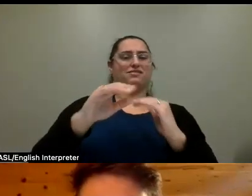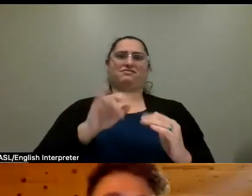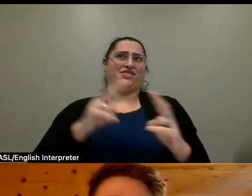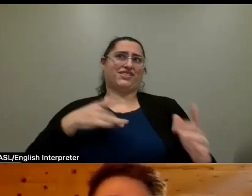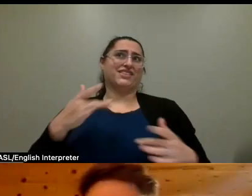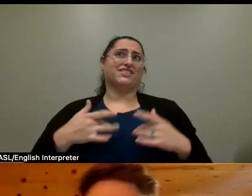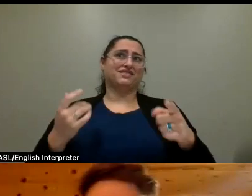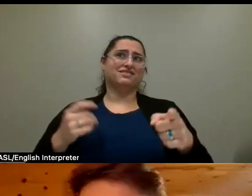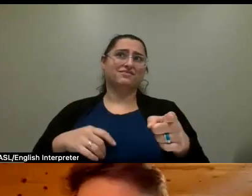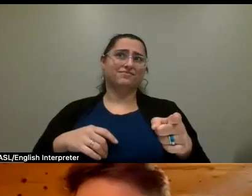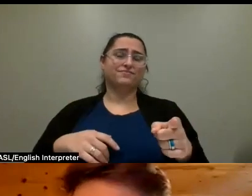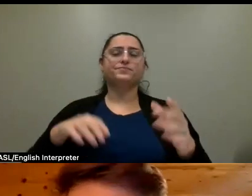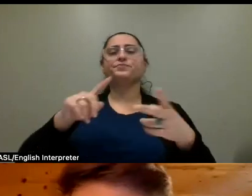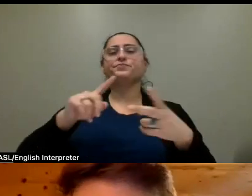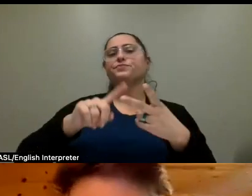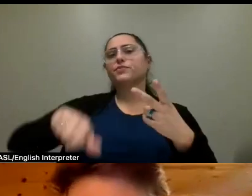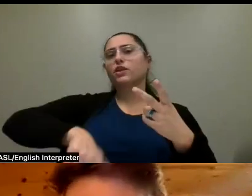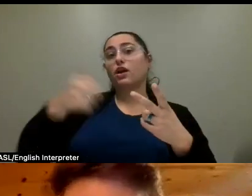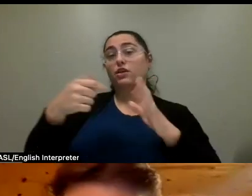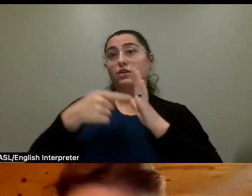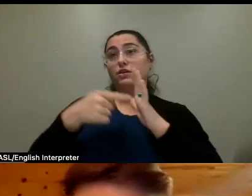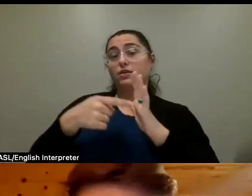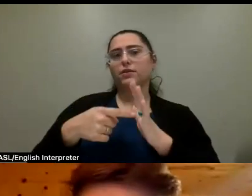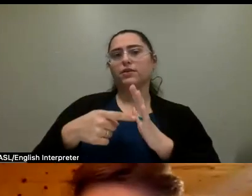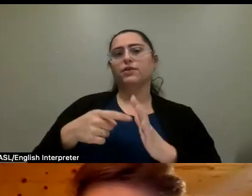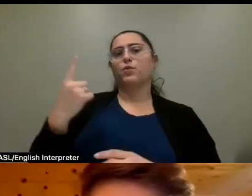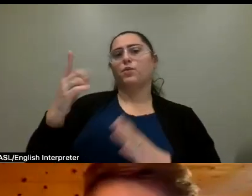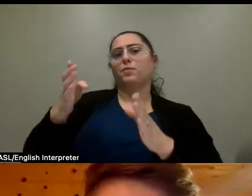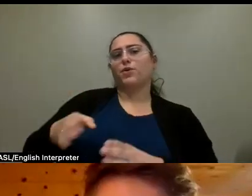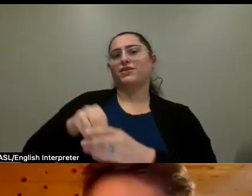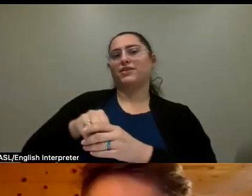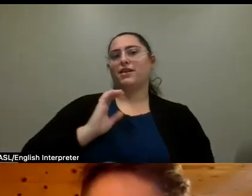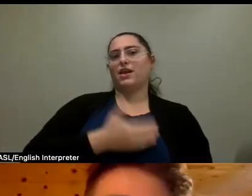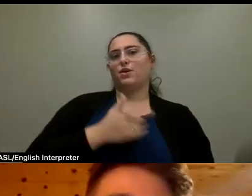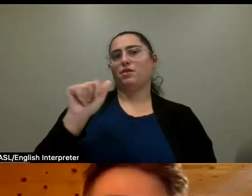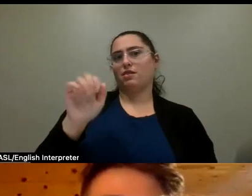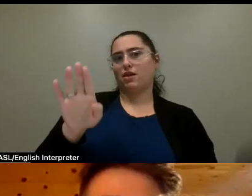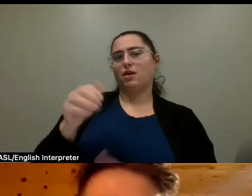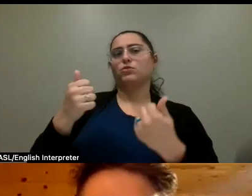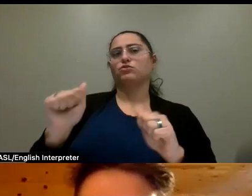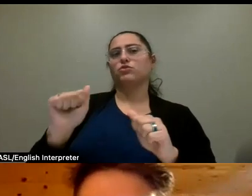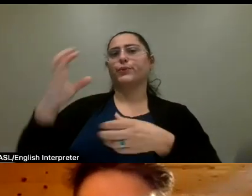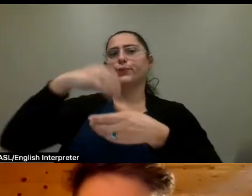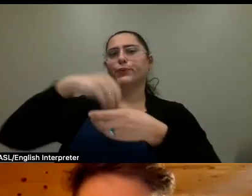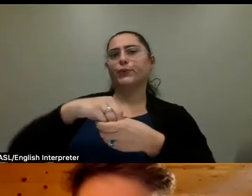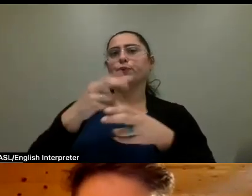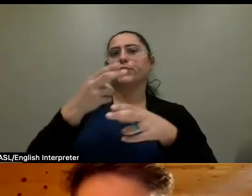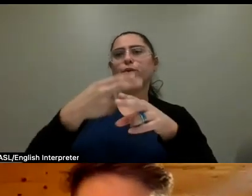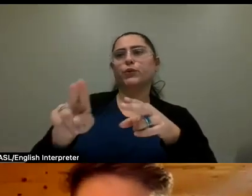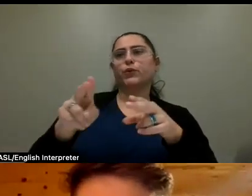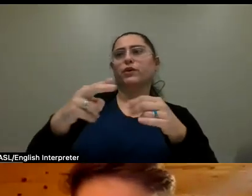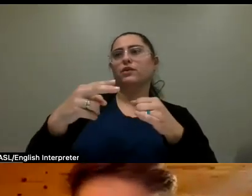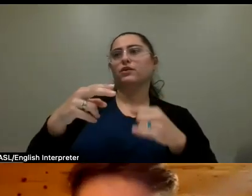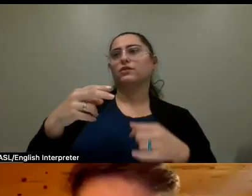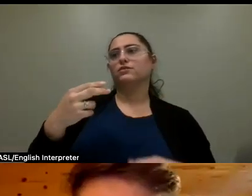One of the other examples is that Huabei in our lab was trying to design, incorporating these short linear motifs into de novo